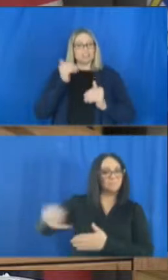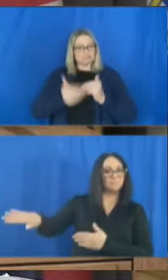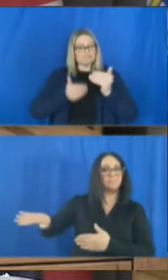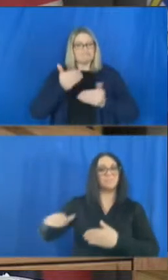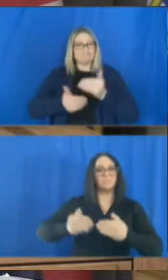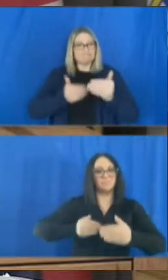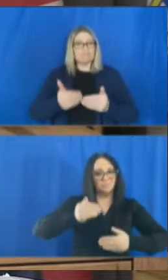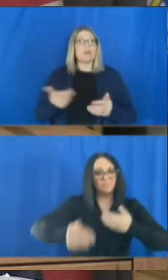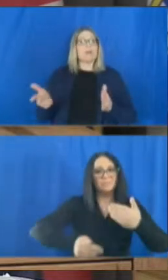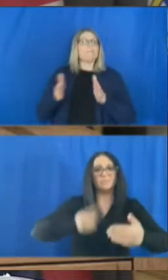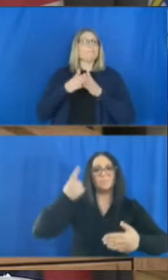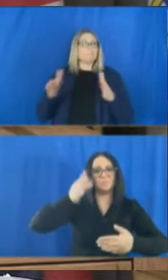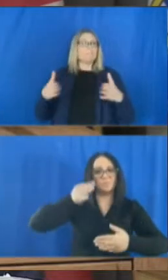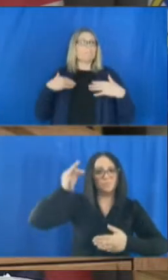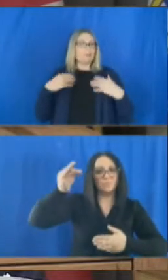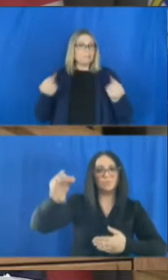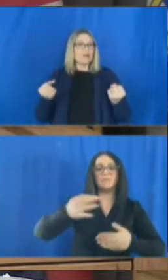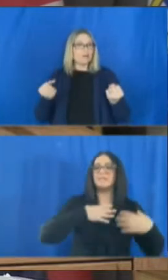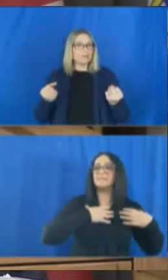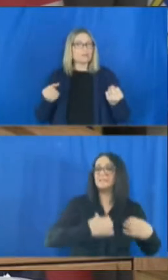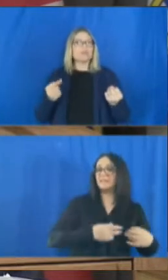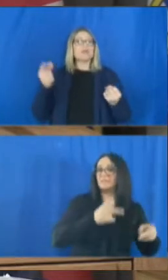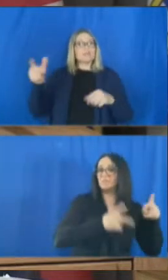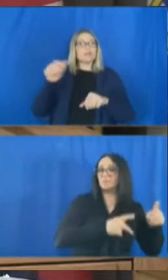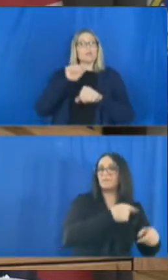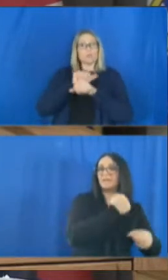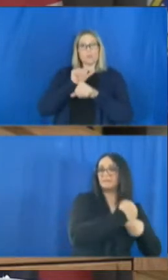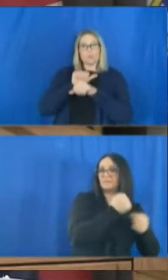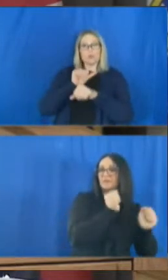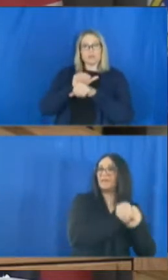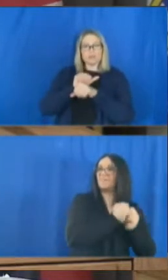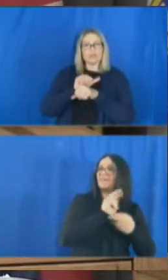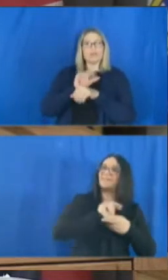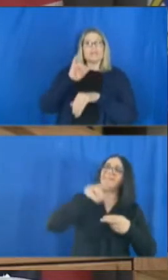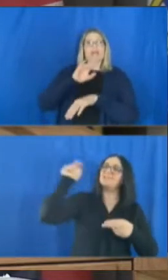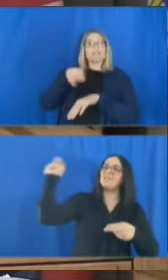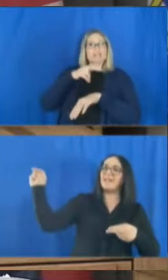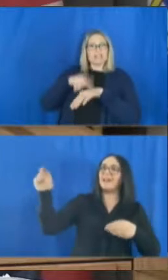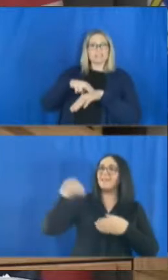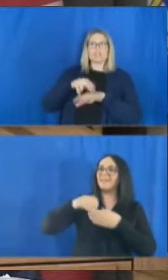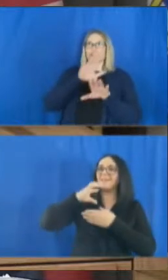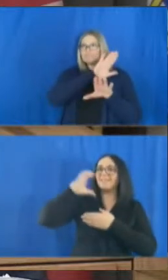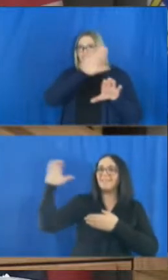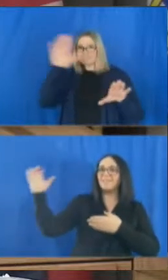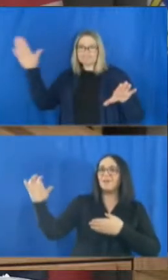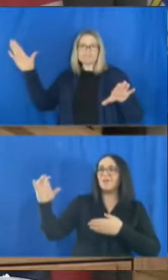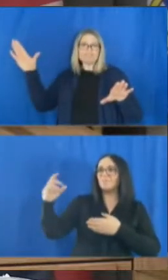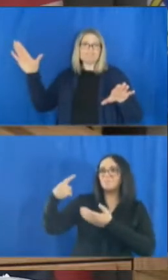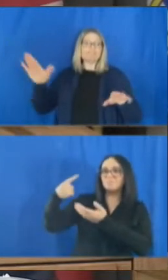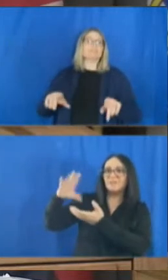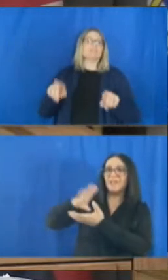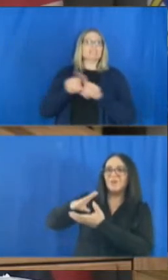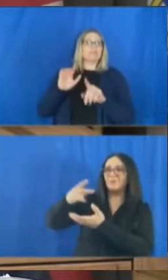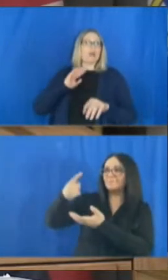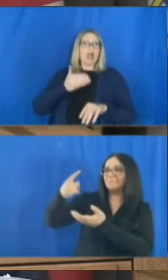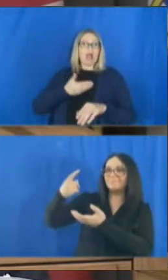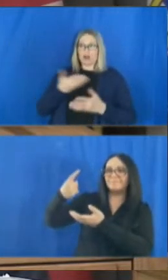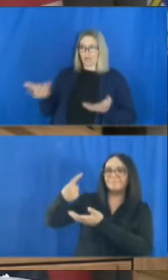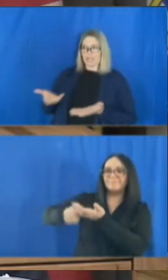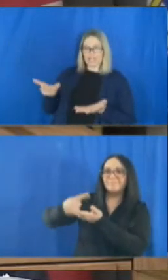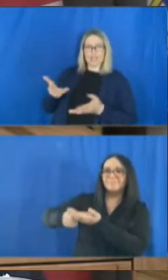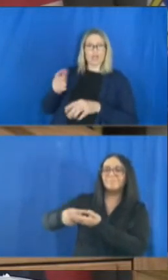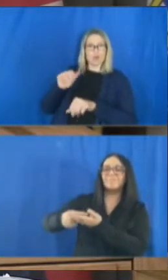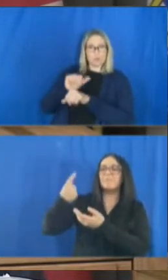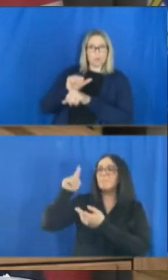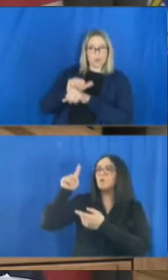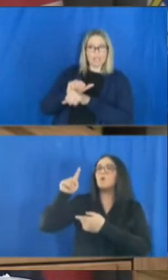COVID, and how we can gradually improve living conditions and lifestyles, because we can continue to